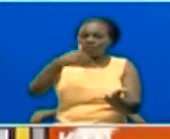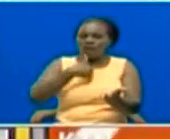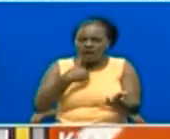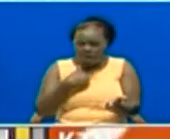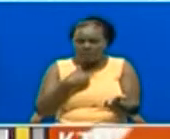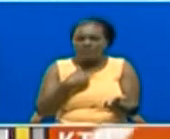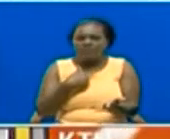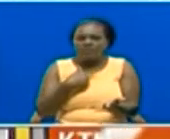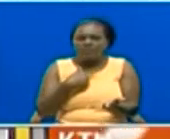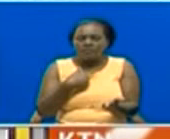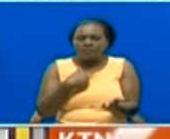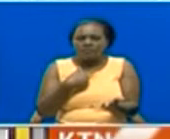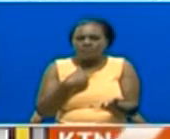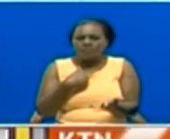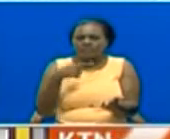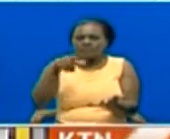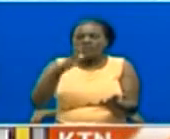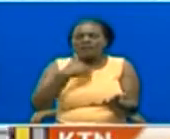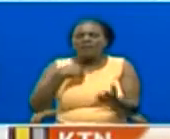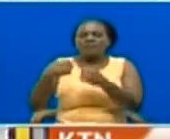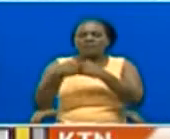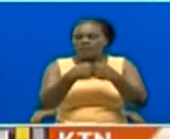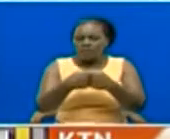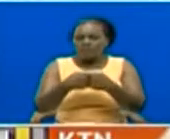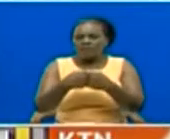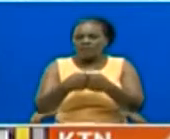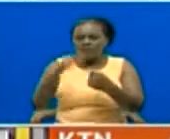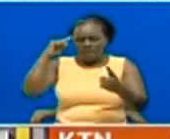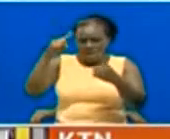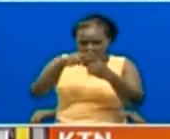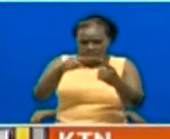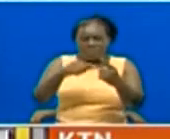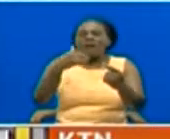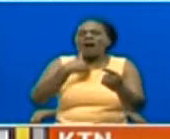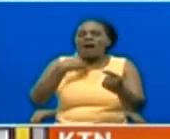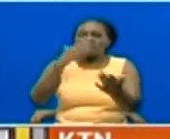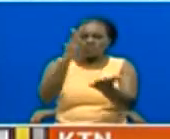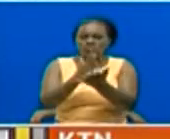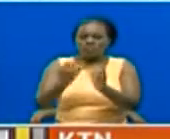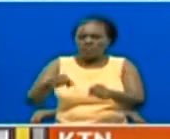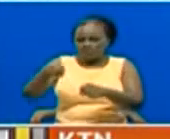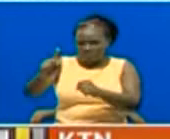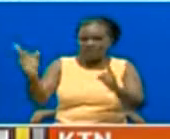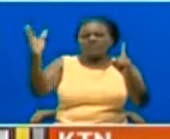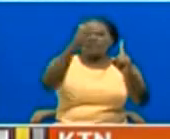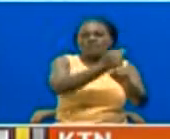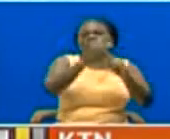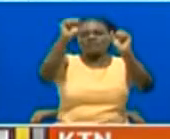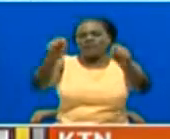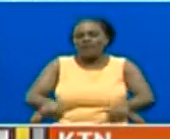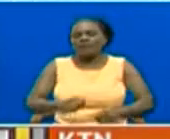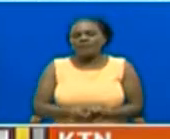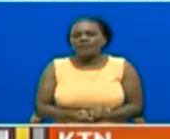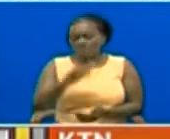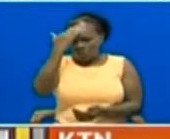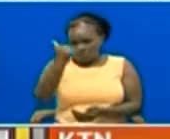set very challenging targets for themselves, but realistic targets that they can meet in the time frame,